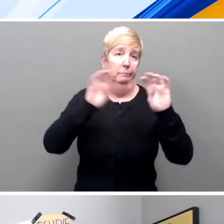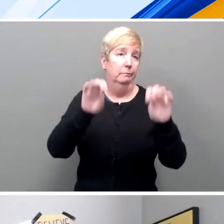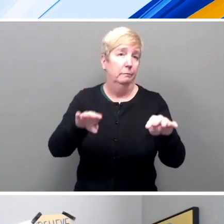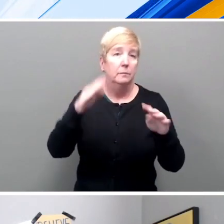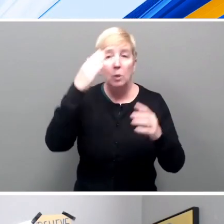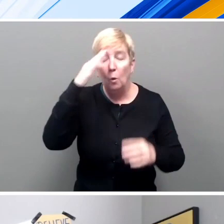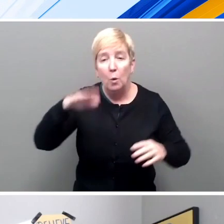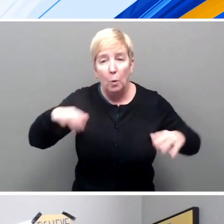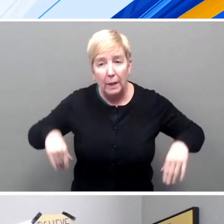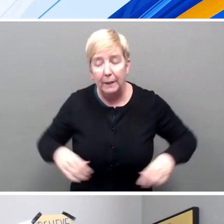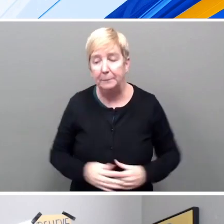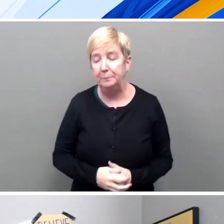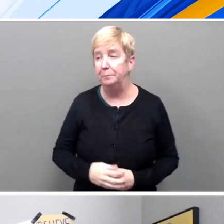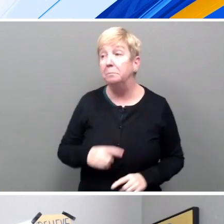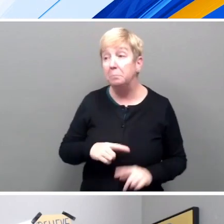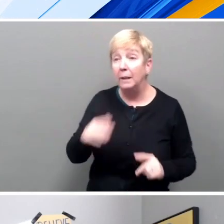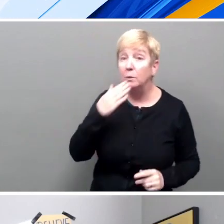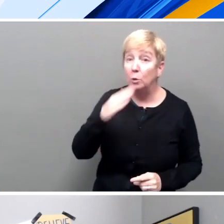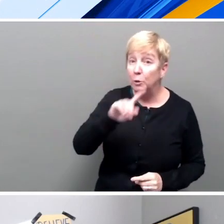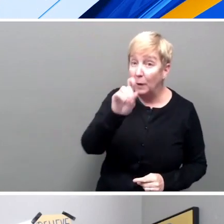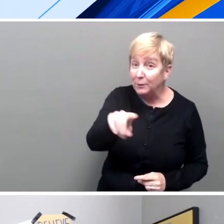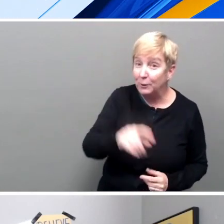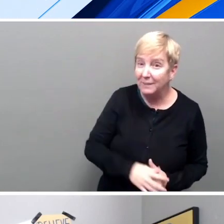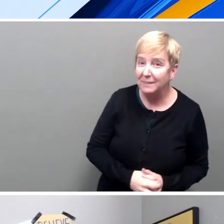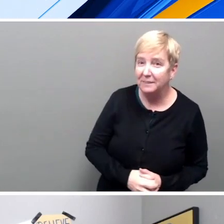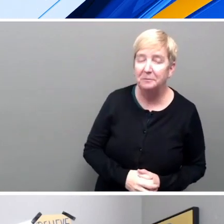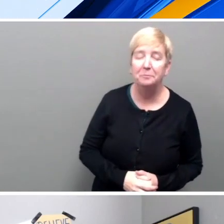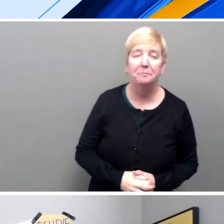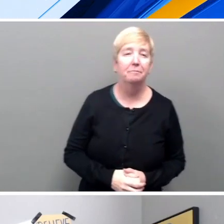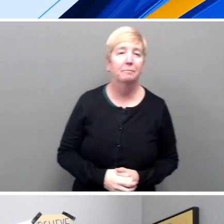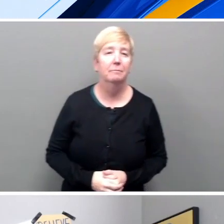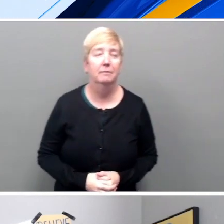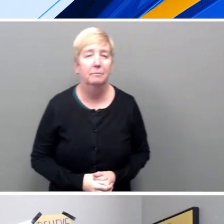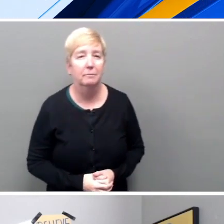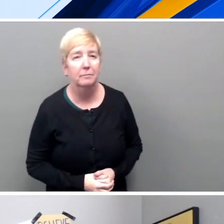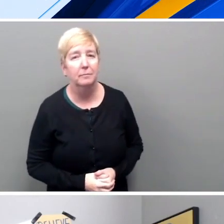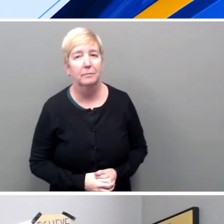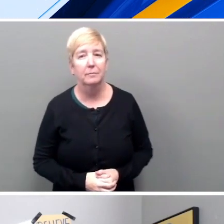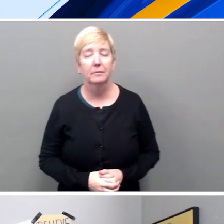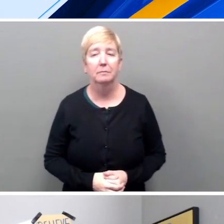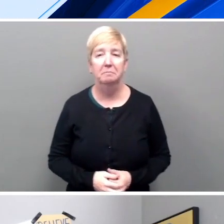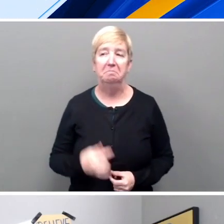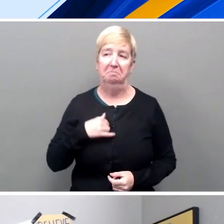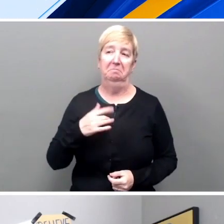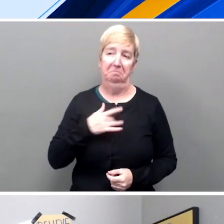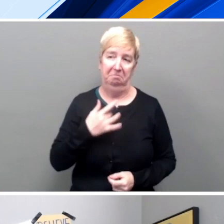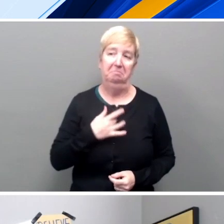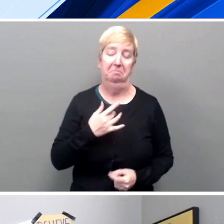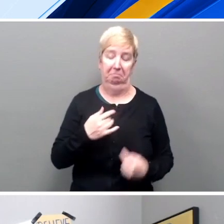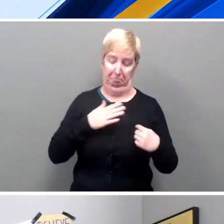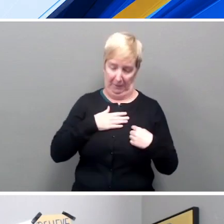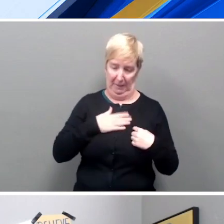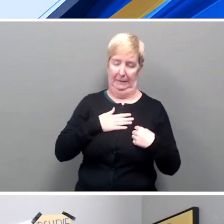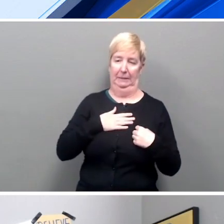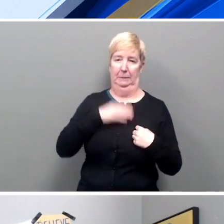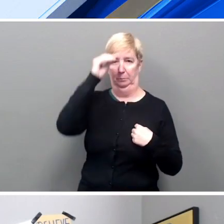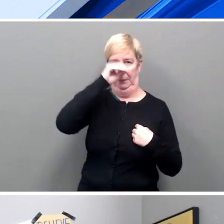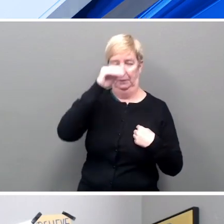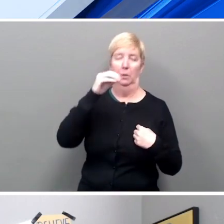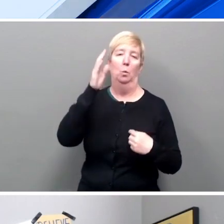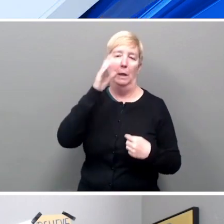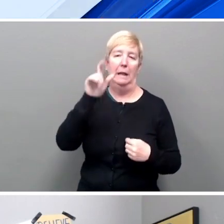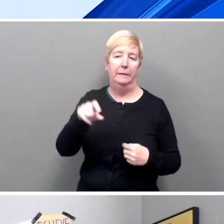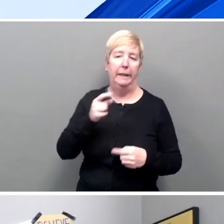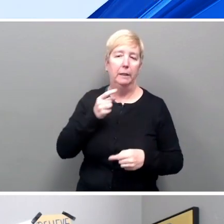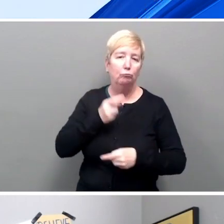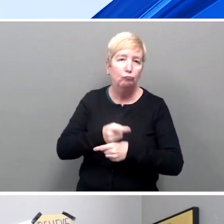great question, and it's likely that we will see ourselves needing a regular COVID shot like the